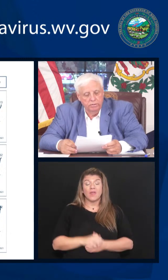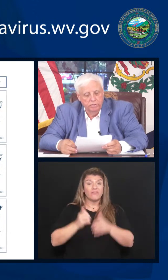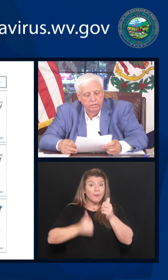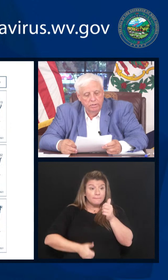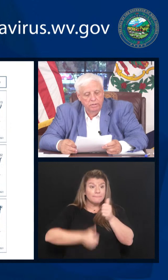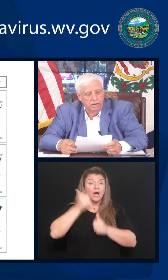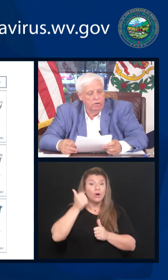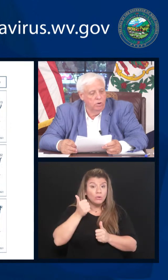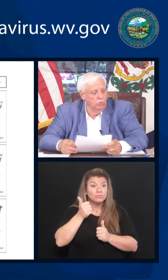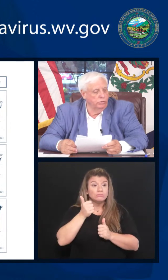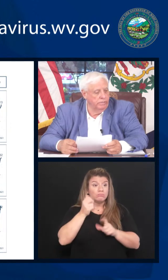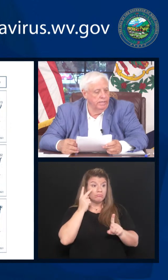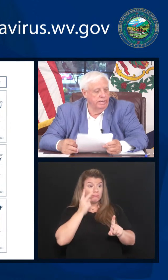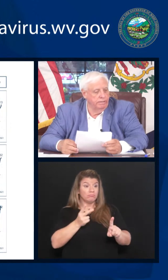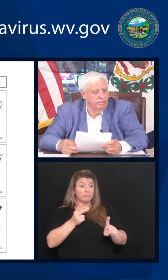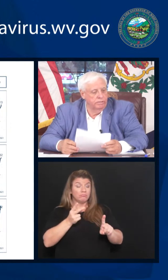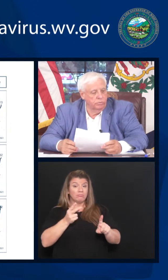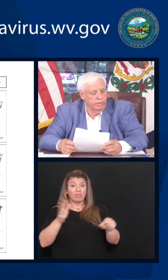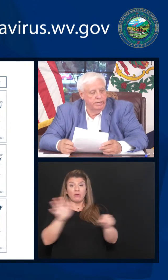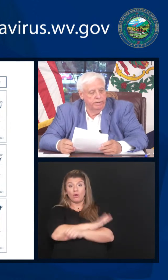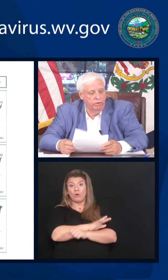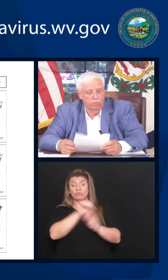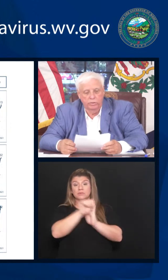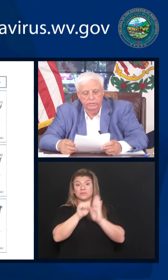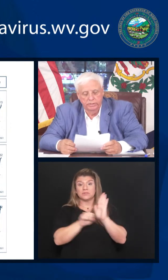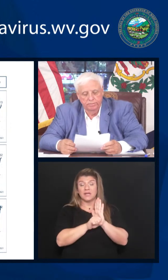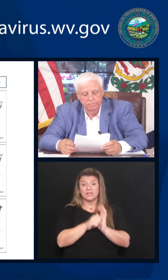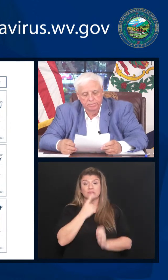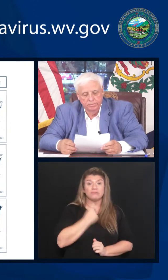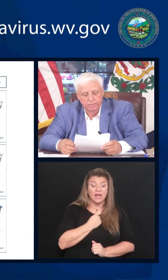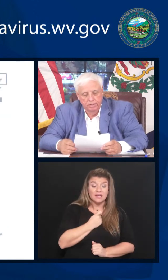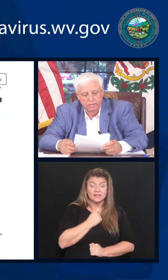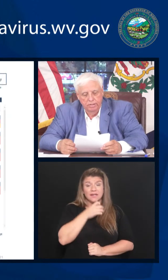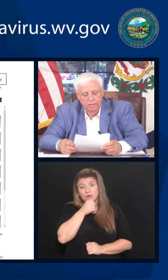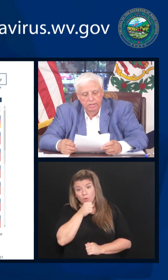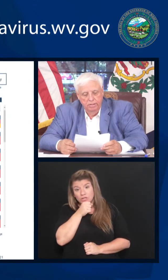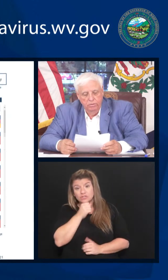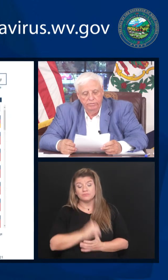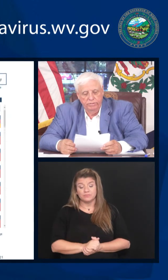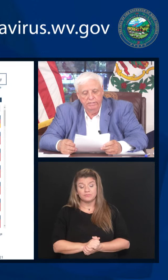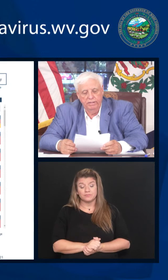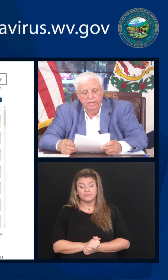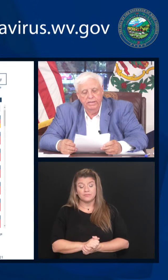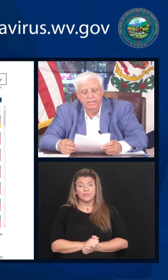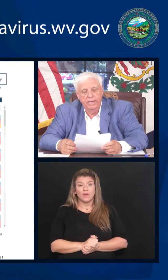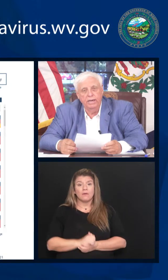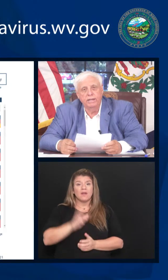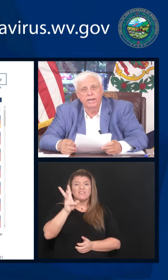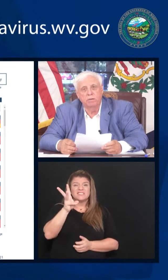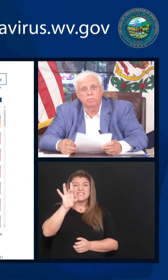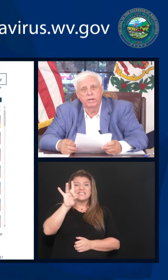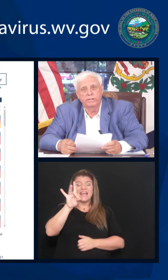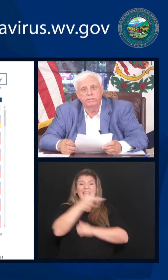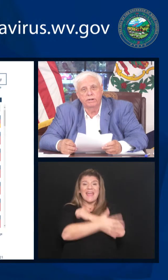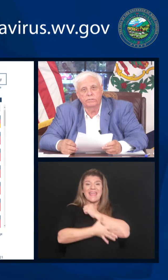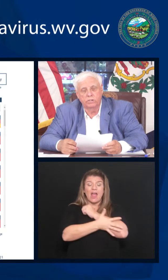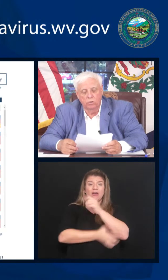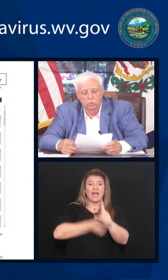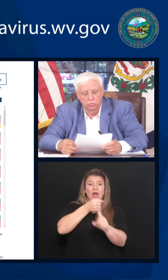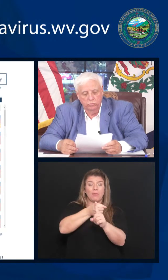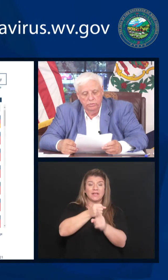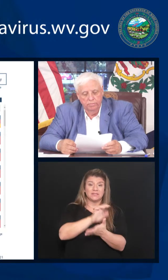part, our whole state is red and orange. We have 68 county outbreaks at